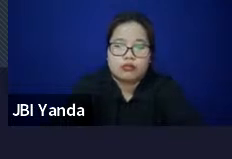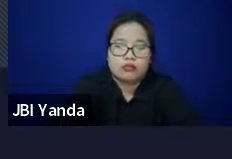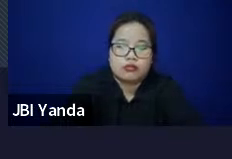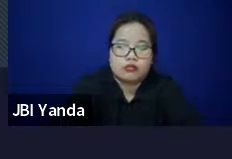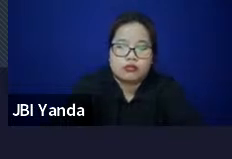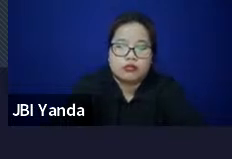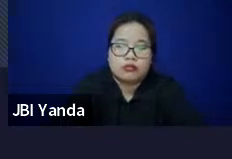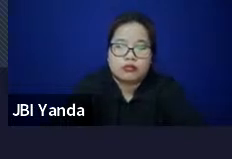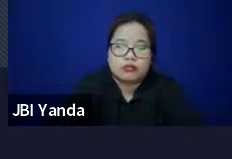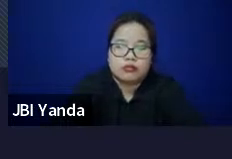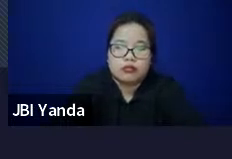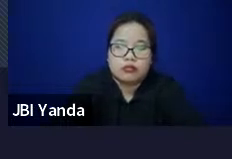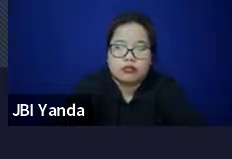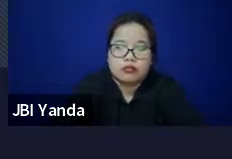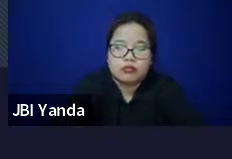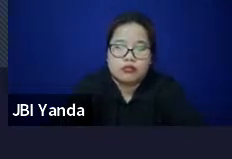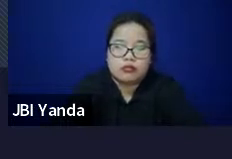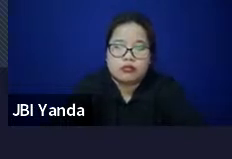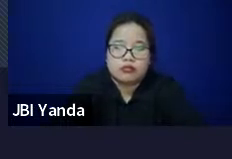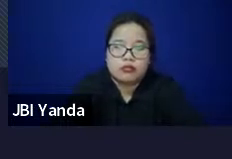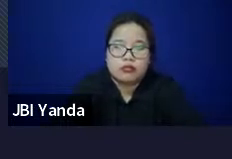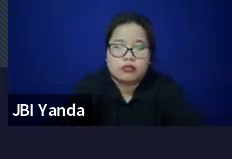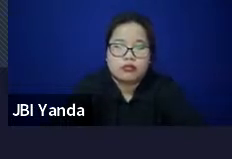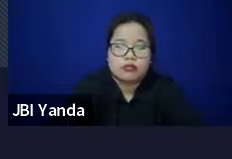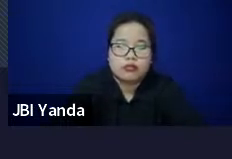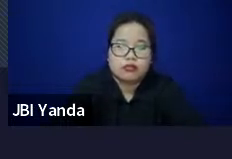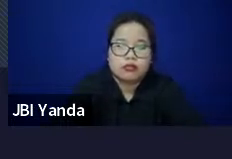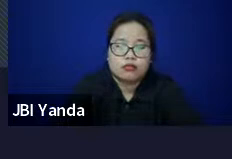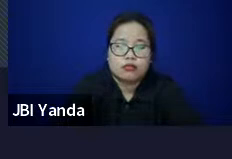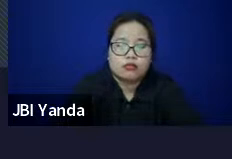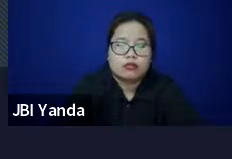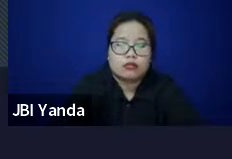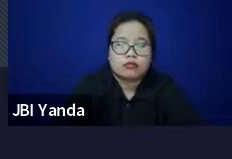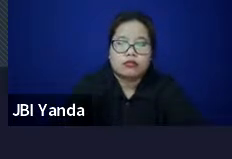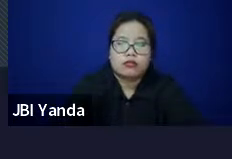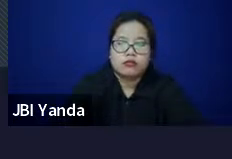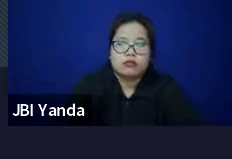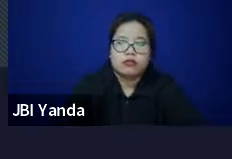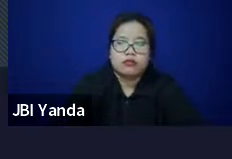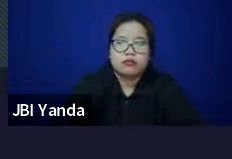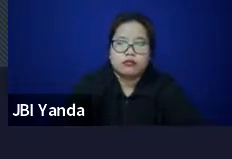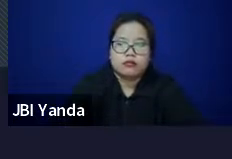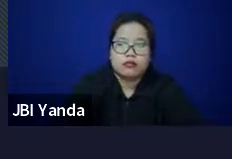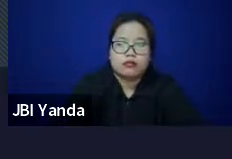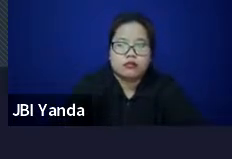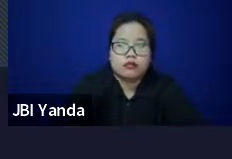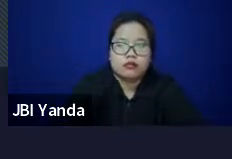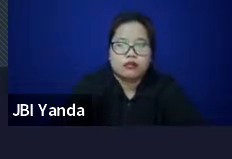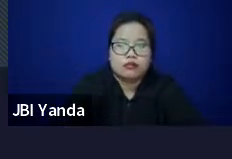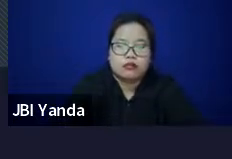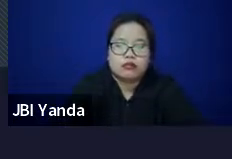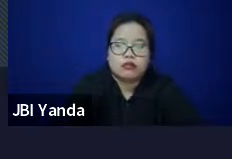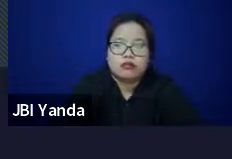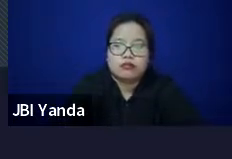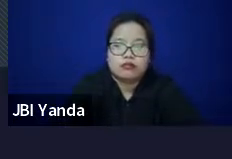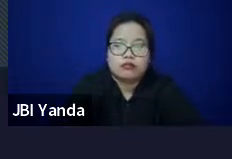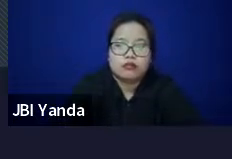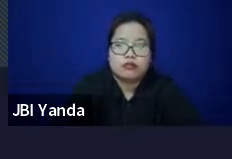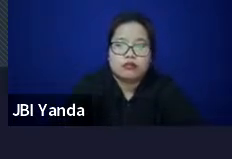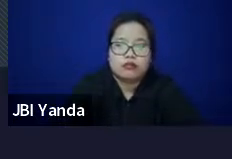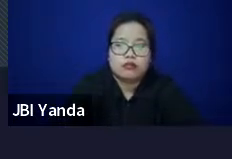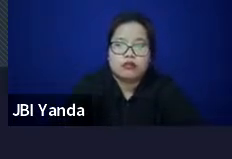and seeing what is it that makes a healthy